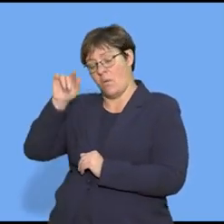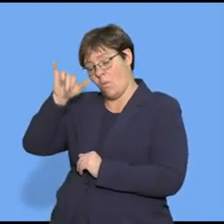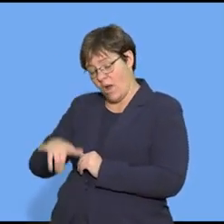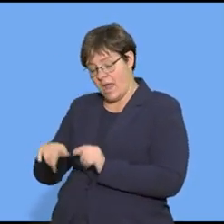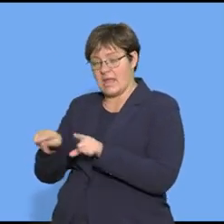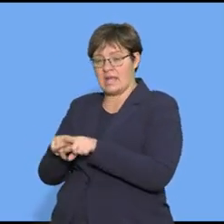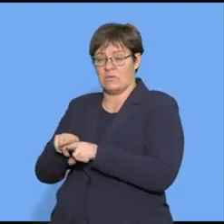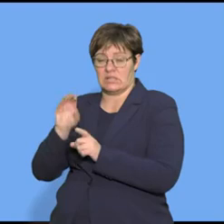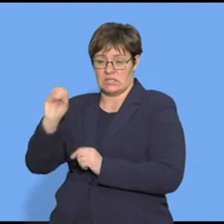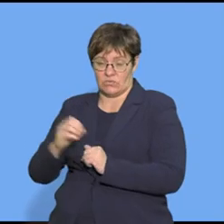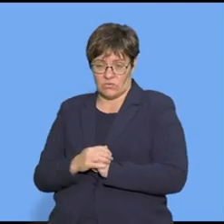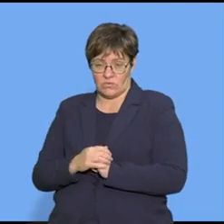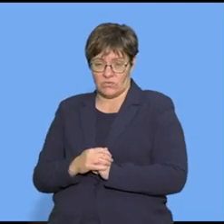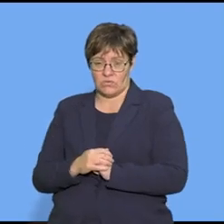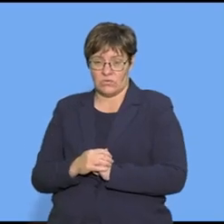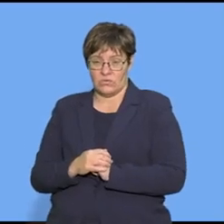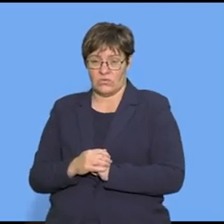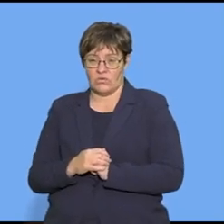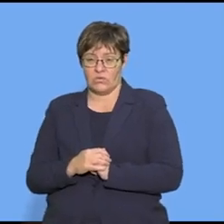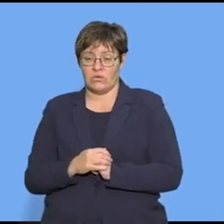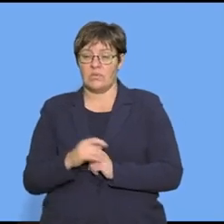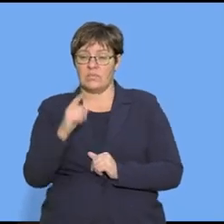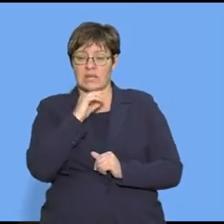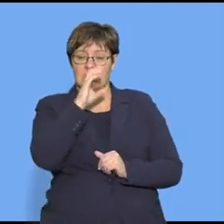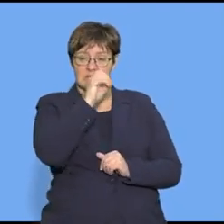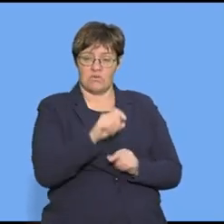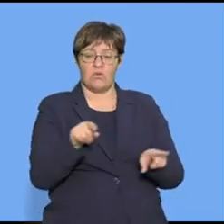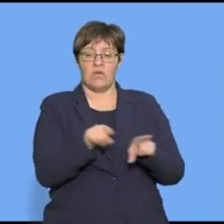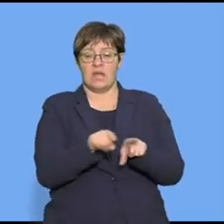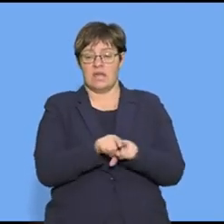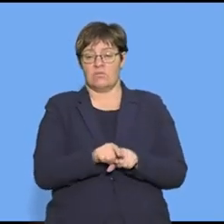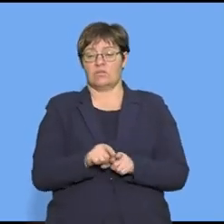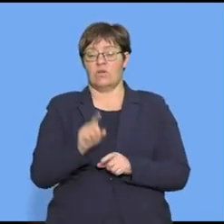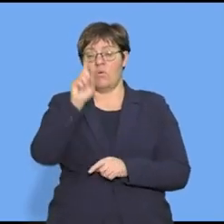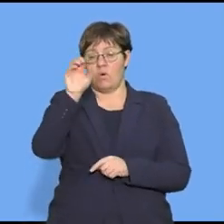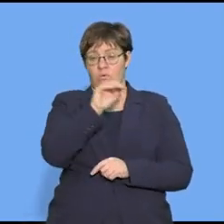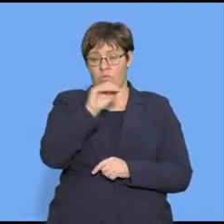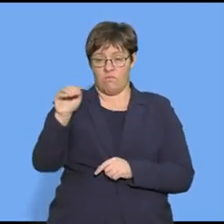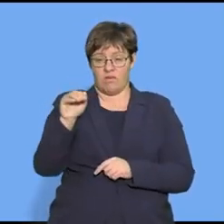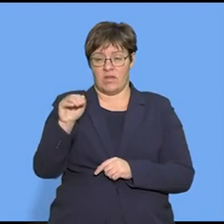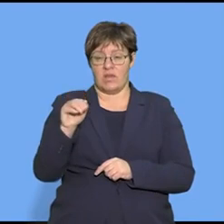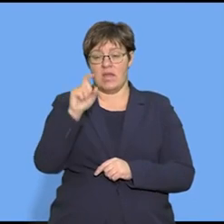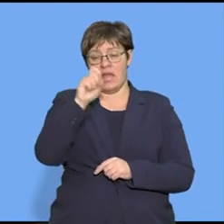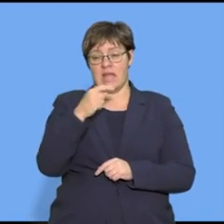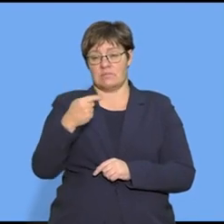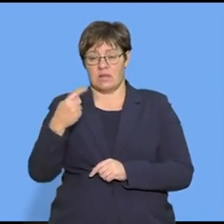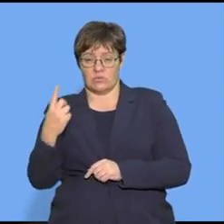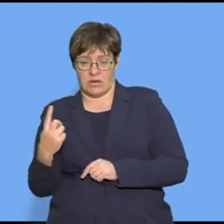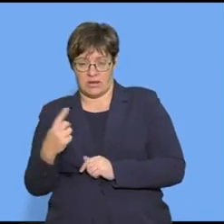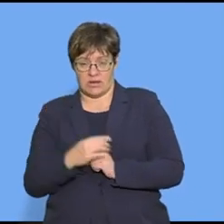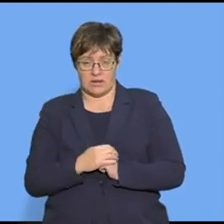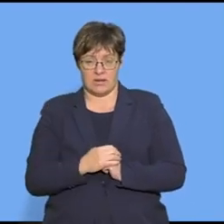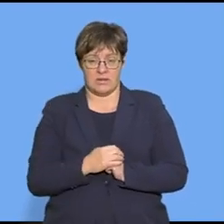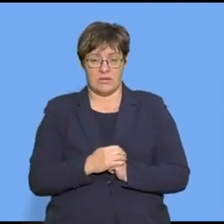x-intercept, therefore my y equal to 0. So this will be 0 is equals to 1 over x